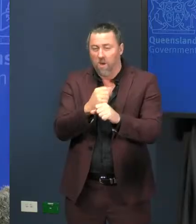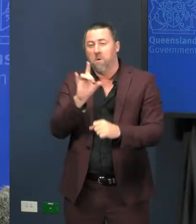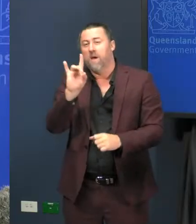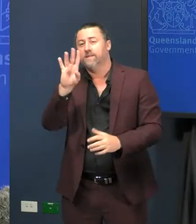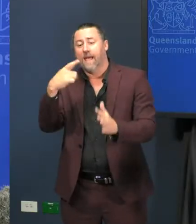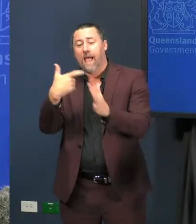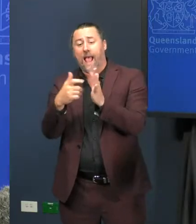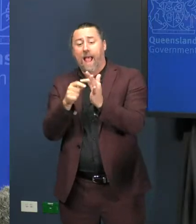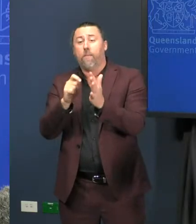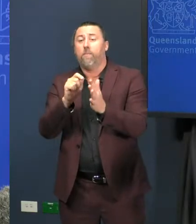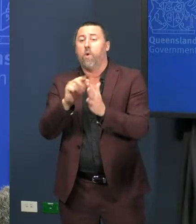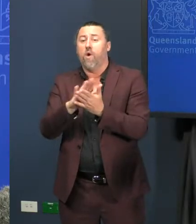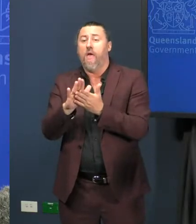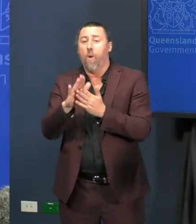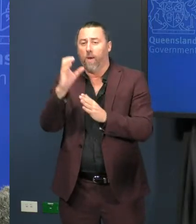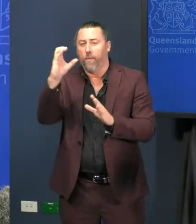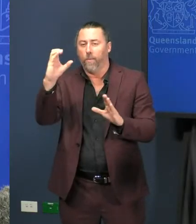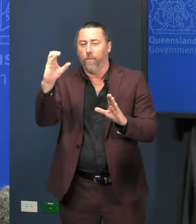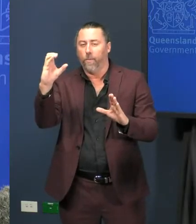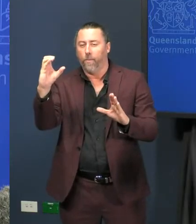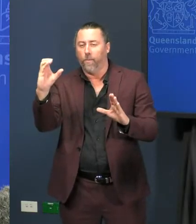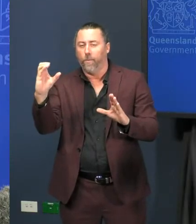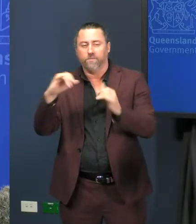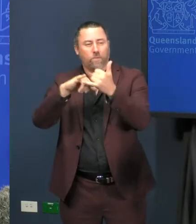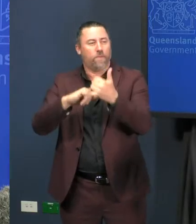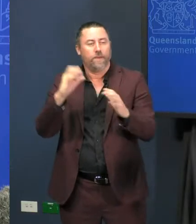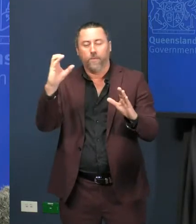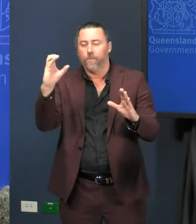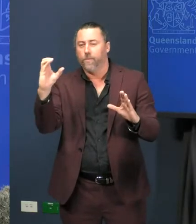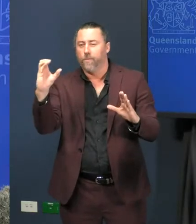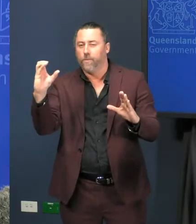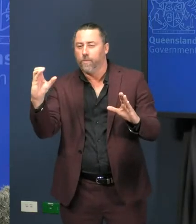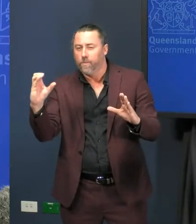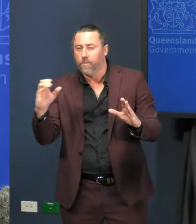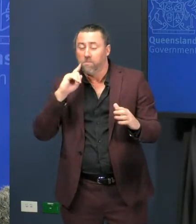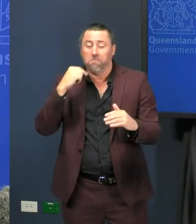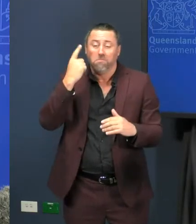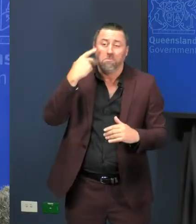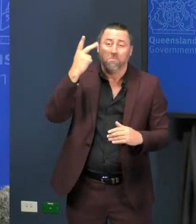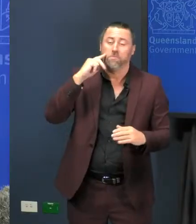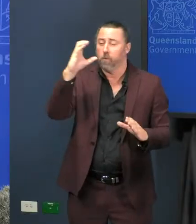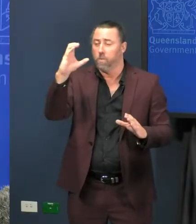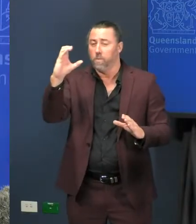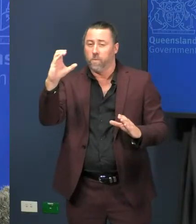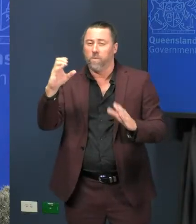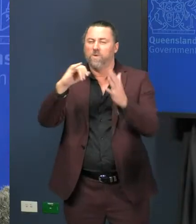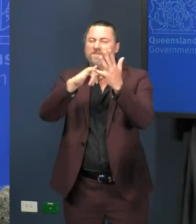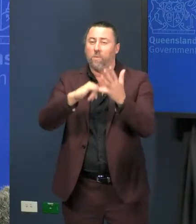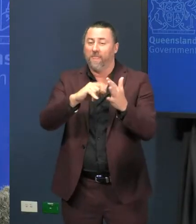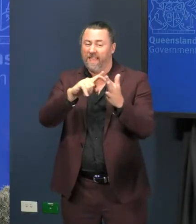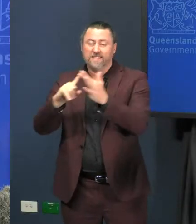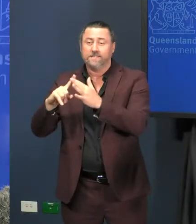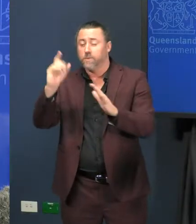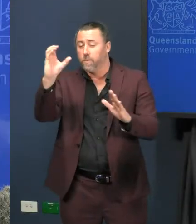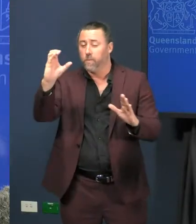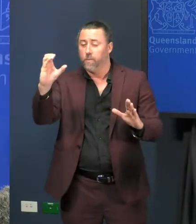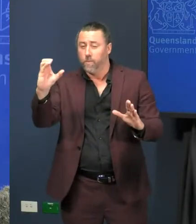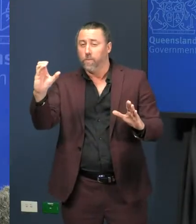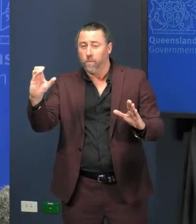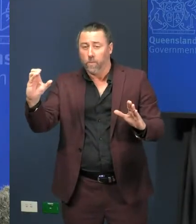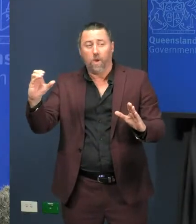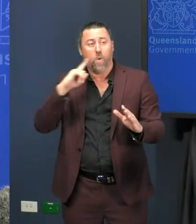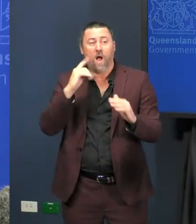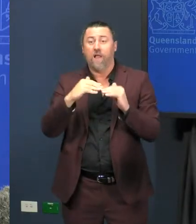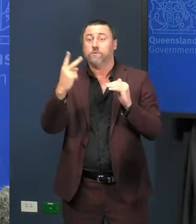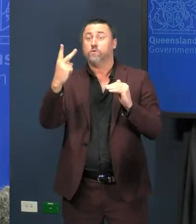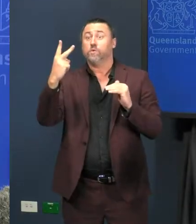hour. Over the next 24 hours, it is expected to continue moving south to southeast and also continue to weaken to a